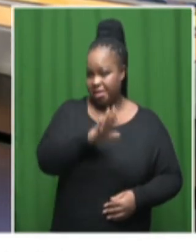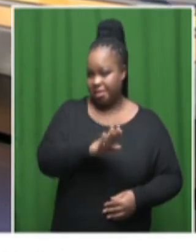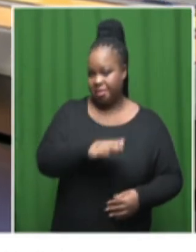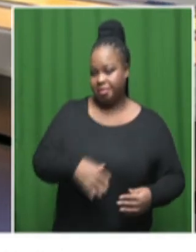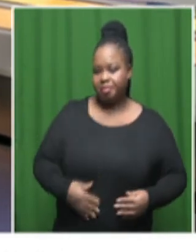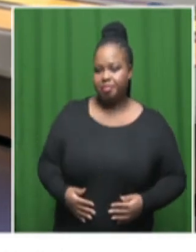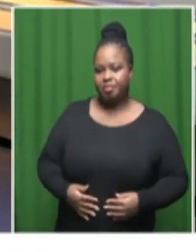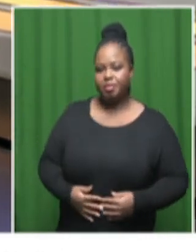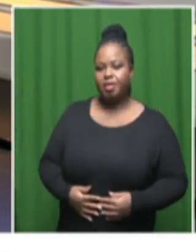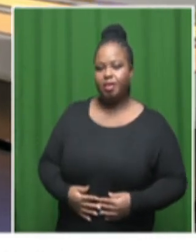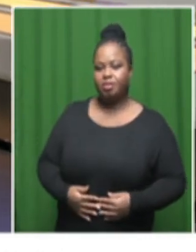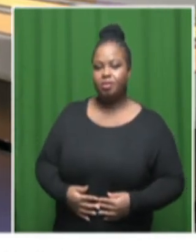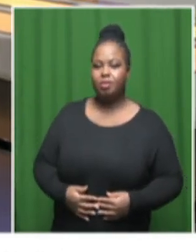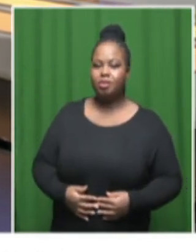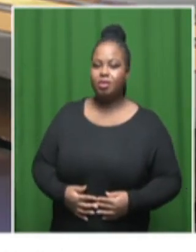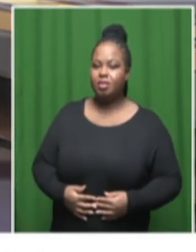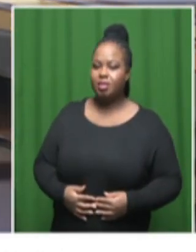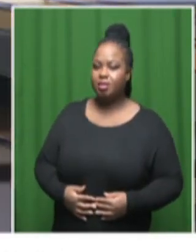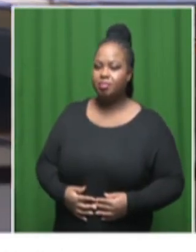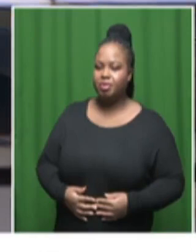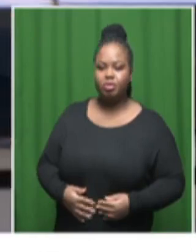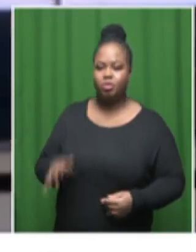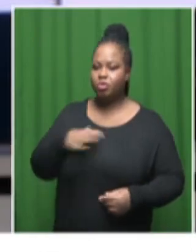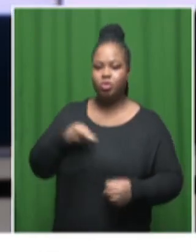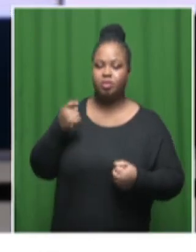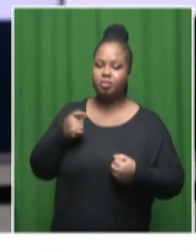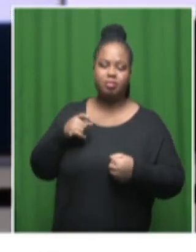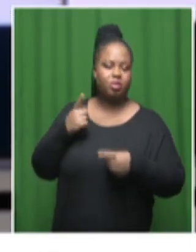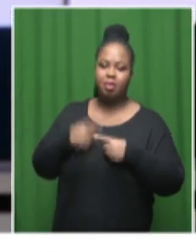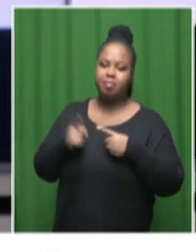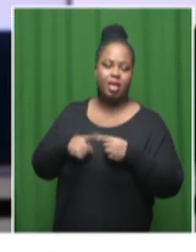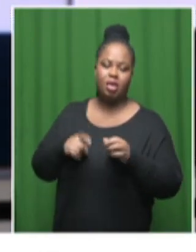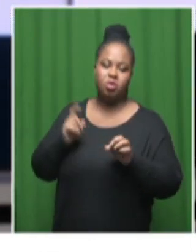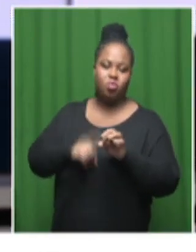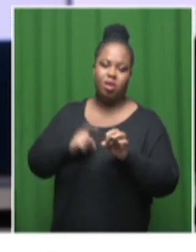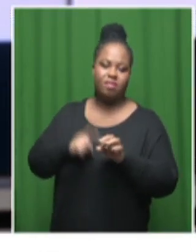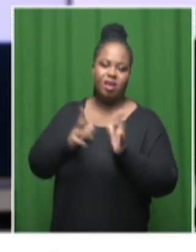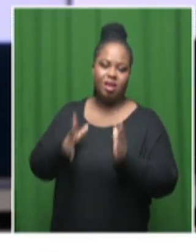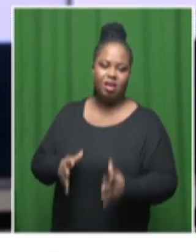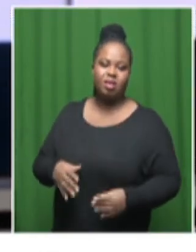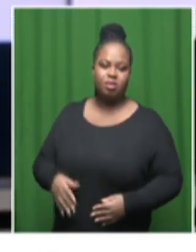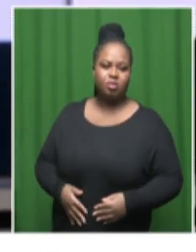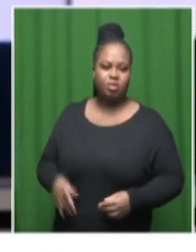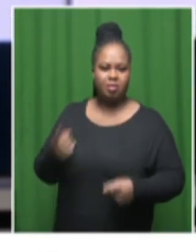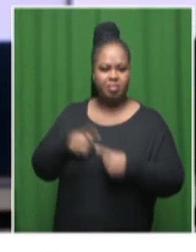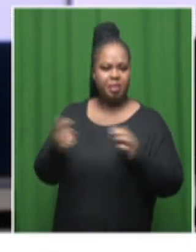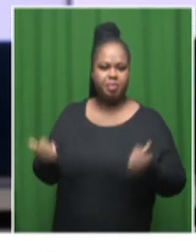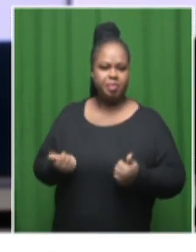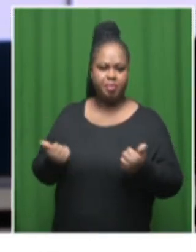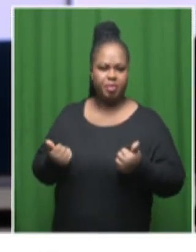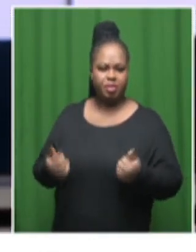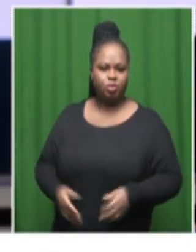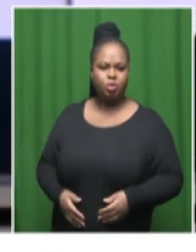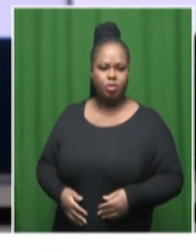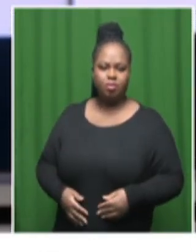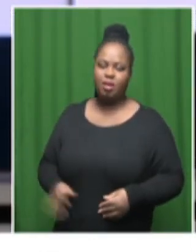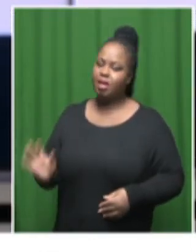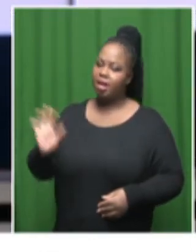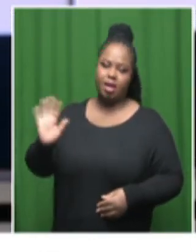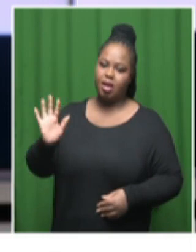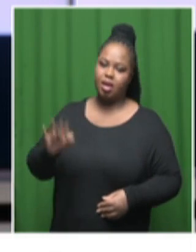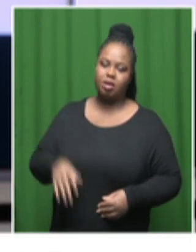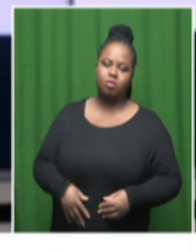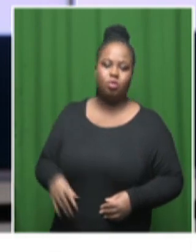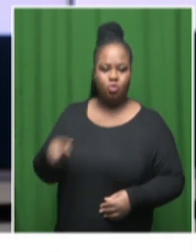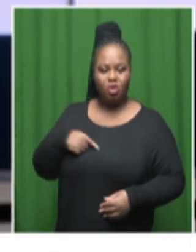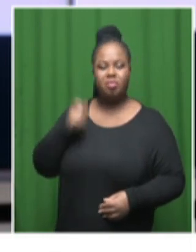with you. We are not supposed to play the Africa qualifiers. We've qualified not only by the virtue of being the host.